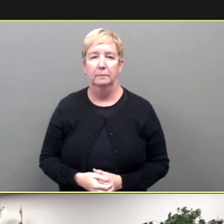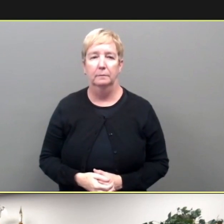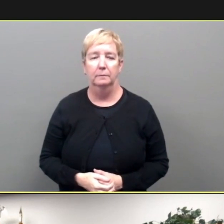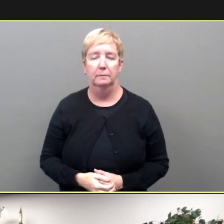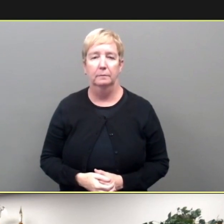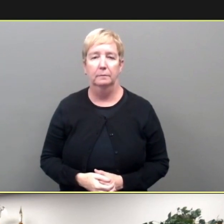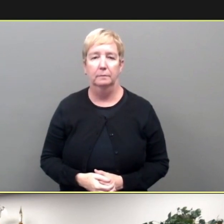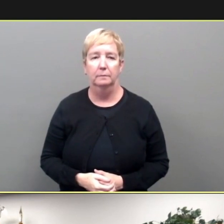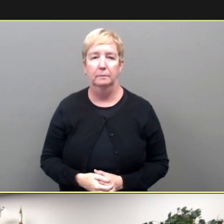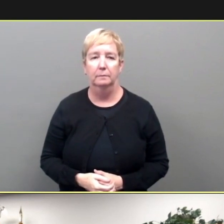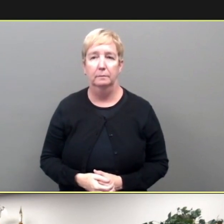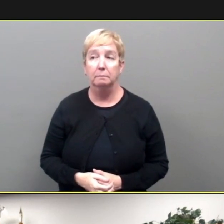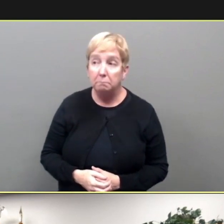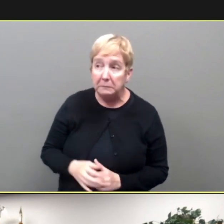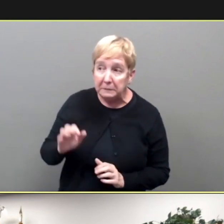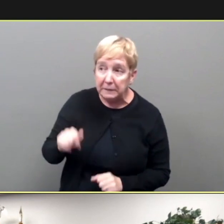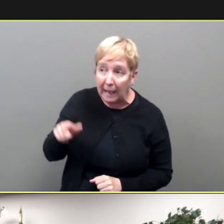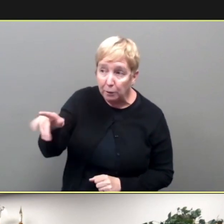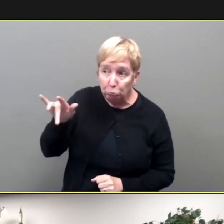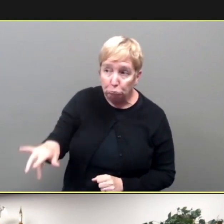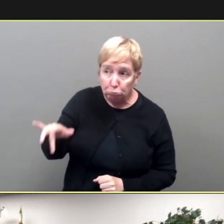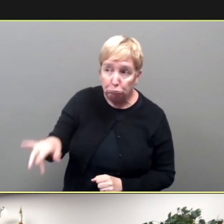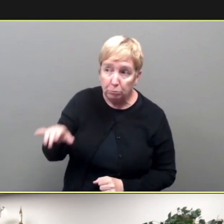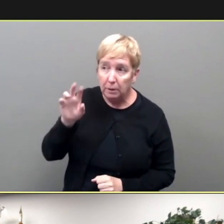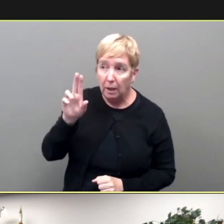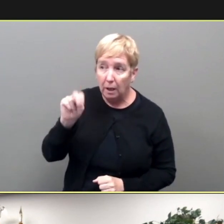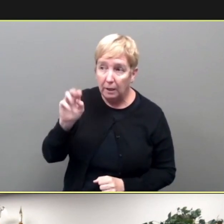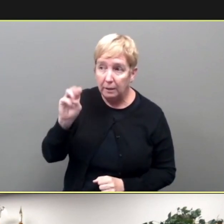Are you able to unmute yourself, Brittany?